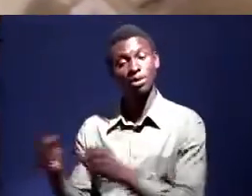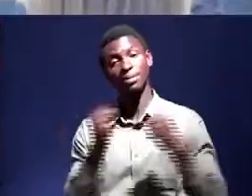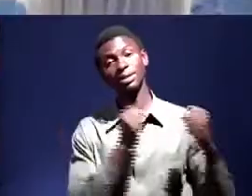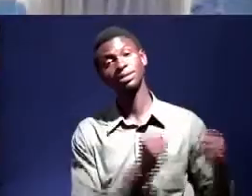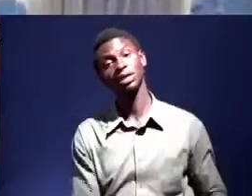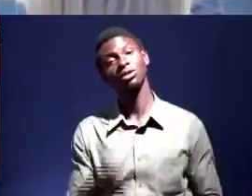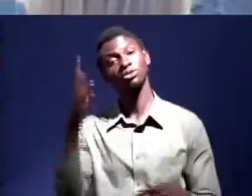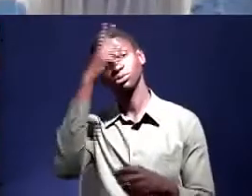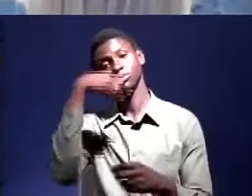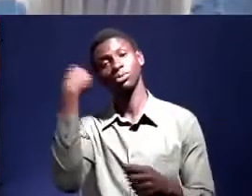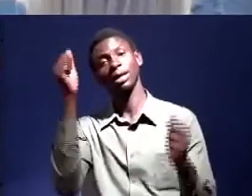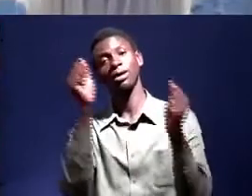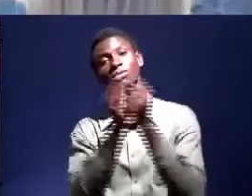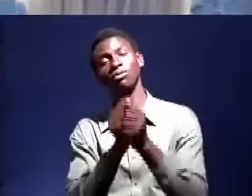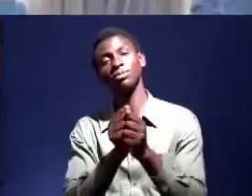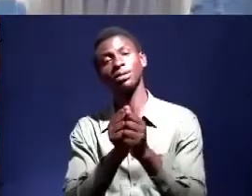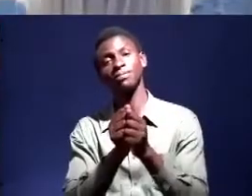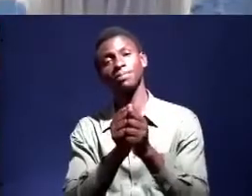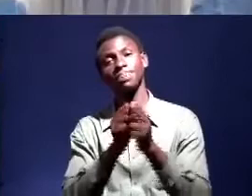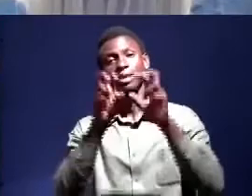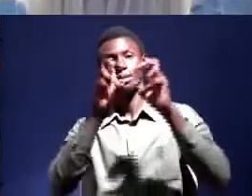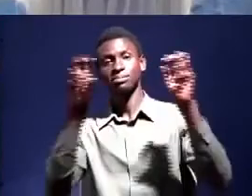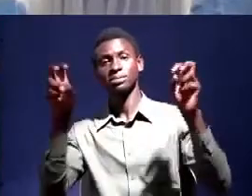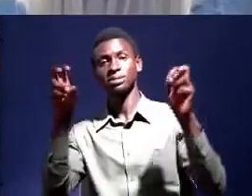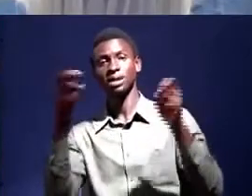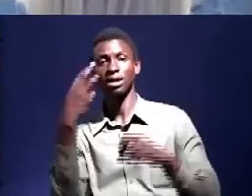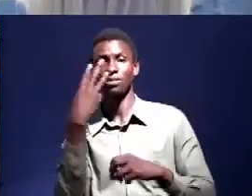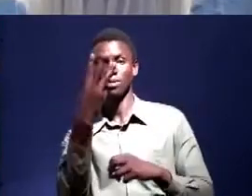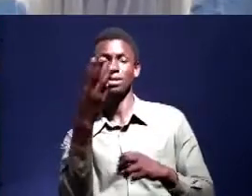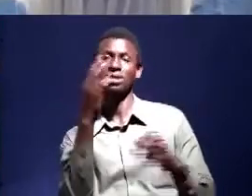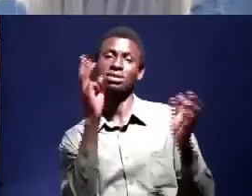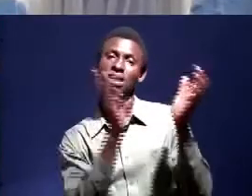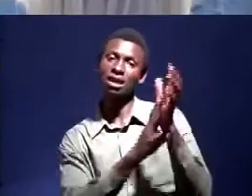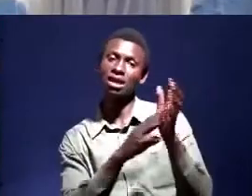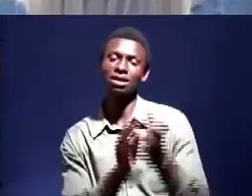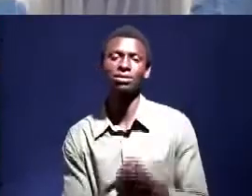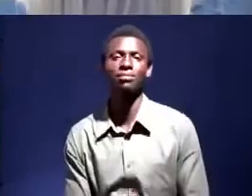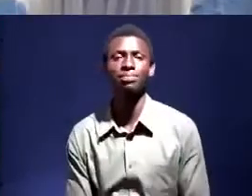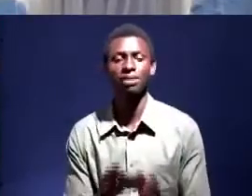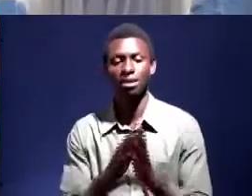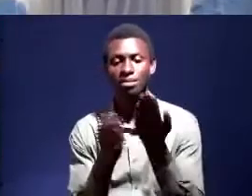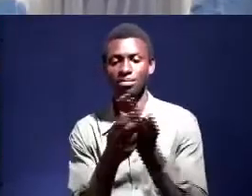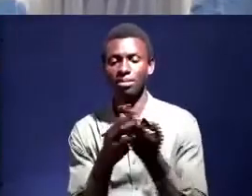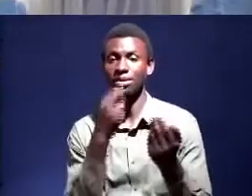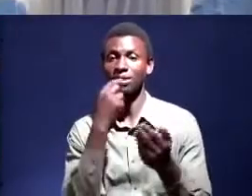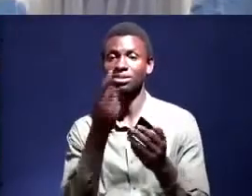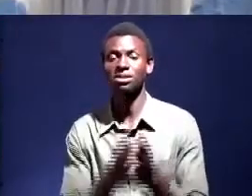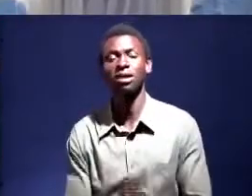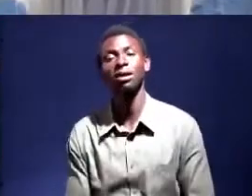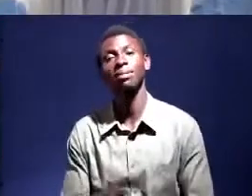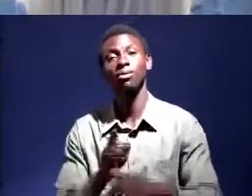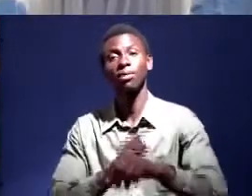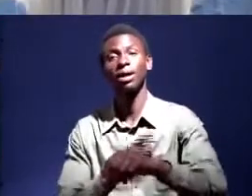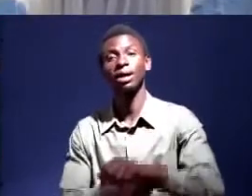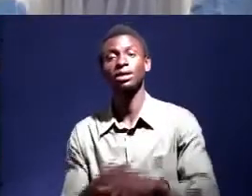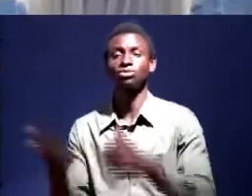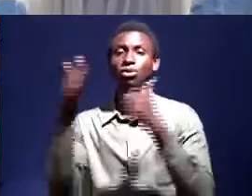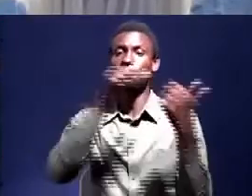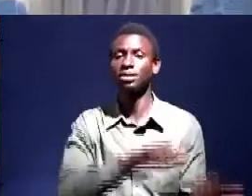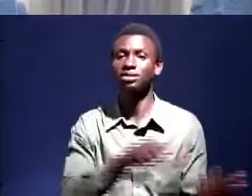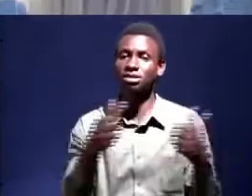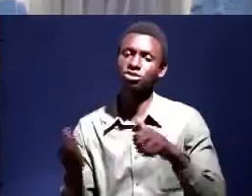38. The Bible says at Jesus' baptism, Biblia inasema wakati wa batizo wa Yesu, he was anointed with the Holy Spirit and with